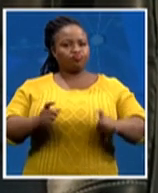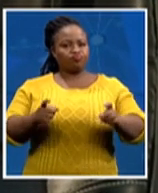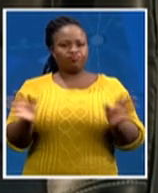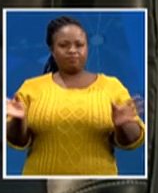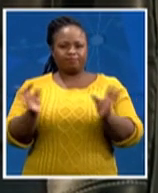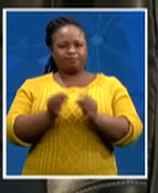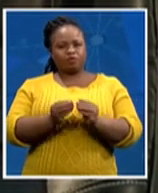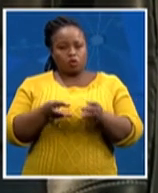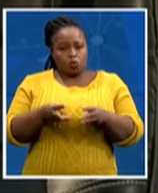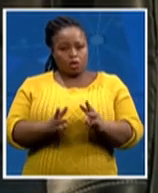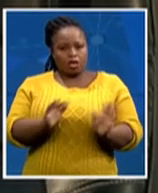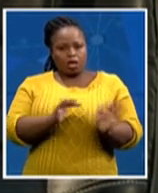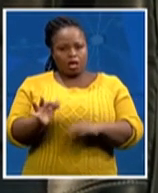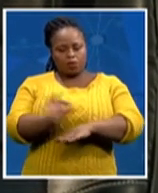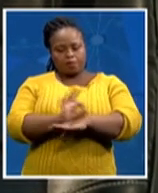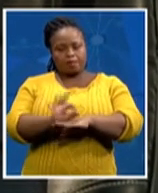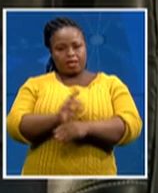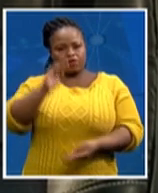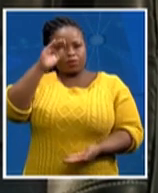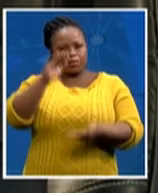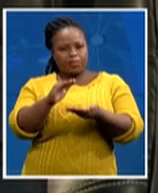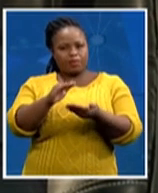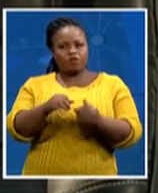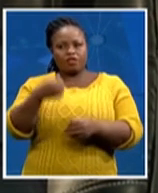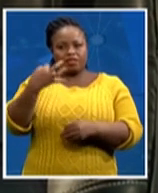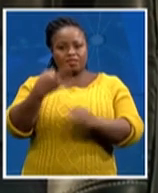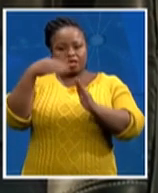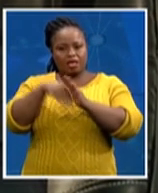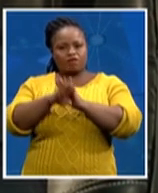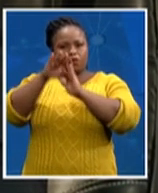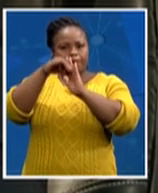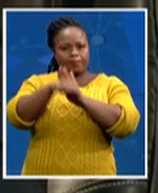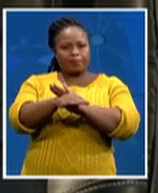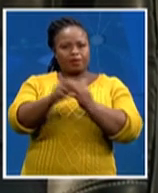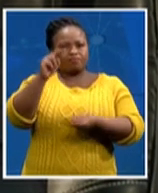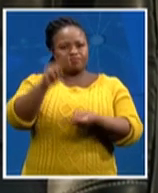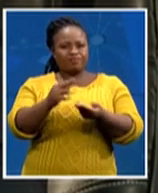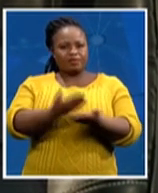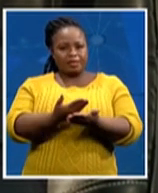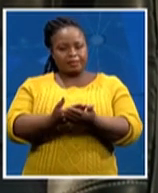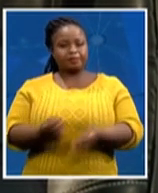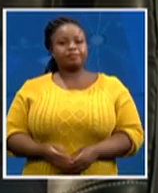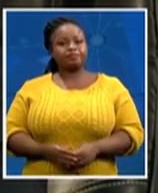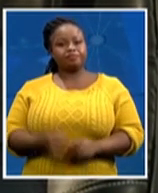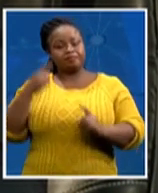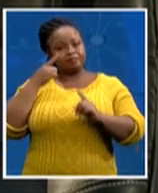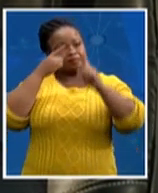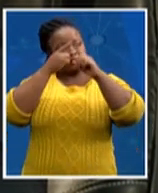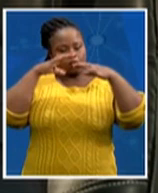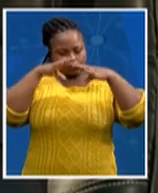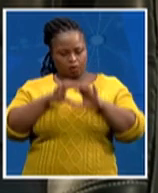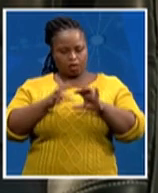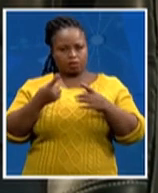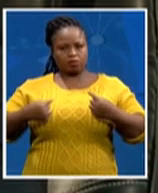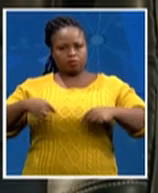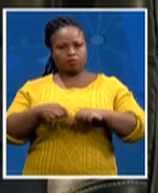the third wave. In conclusion, our main focus now is to accelerate vaccination